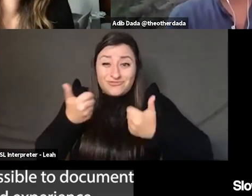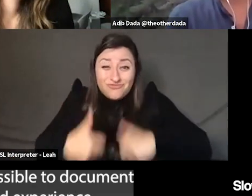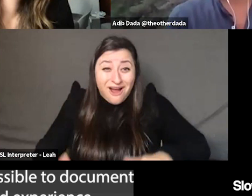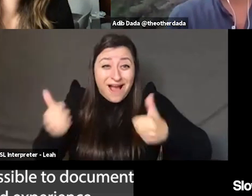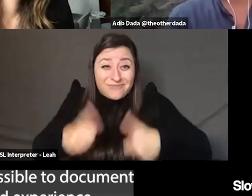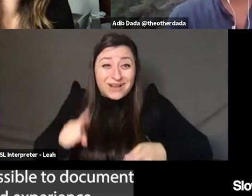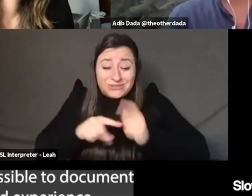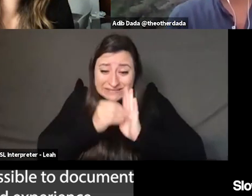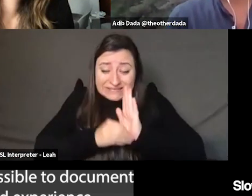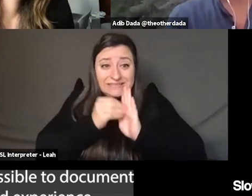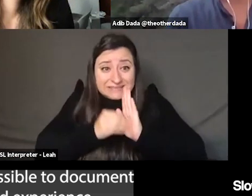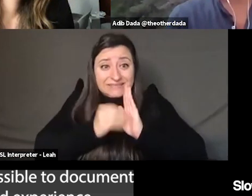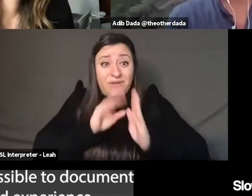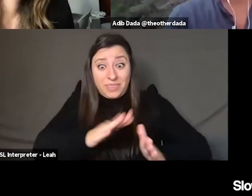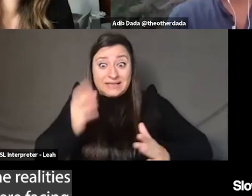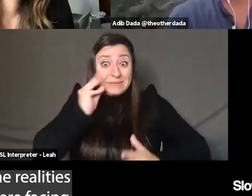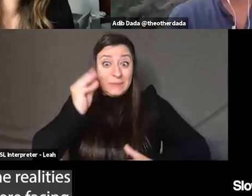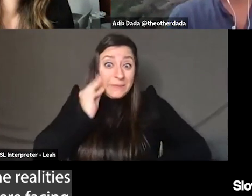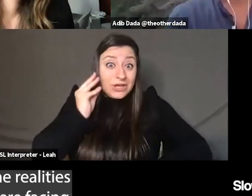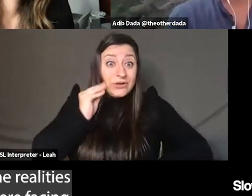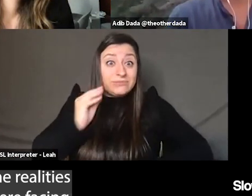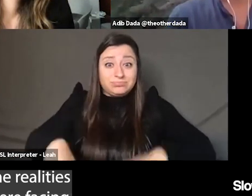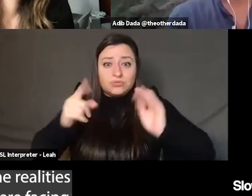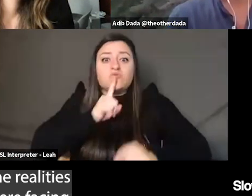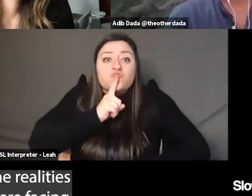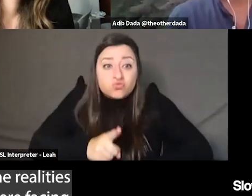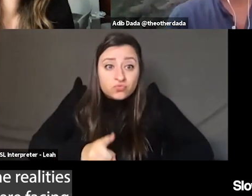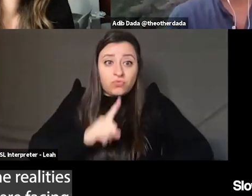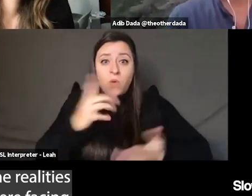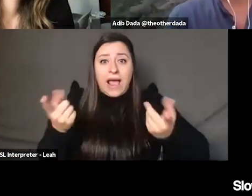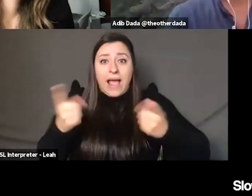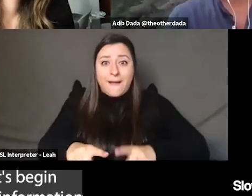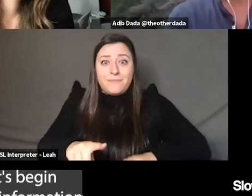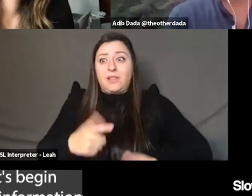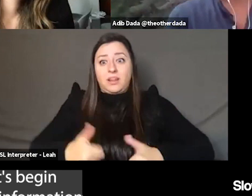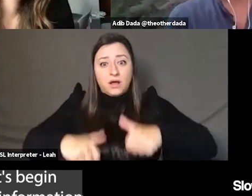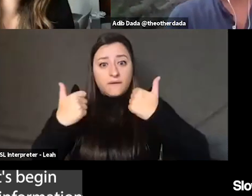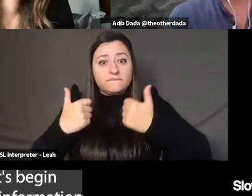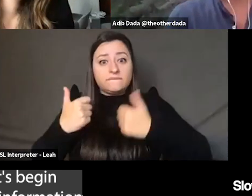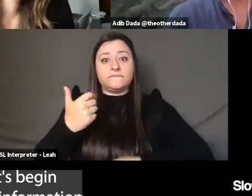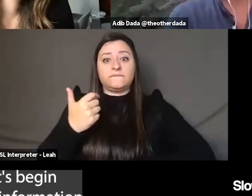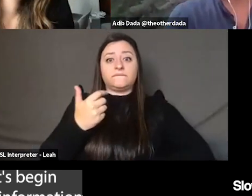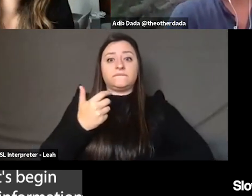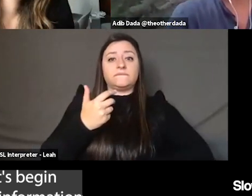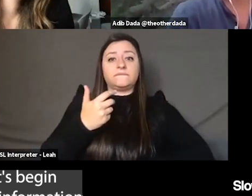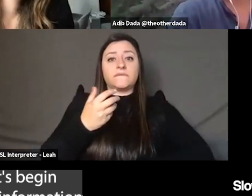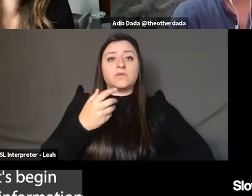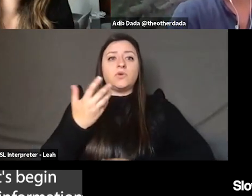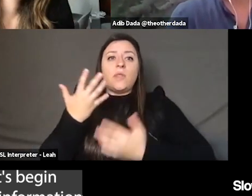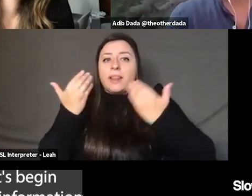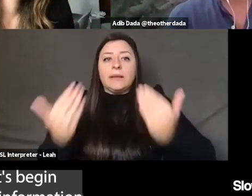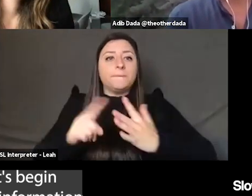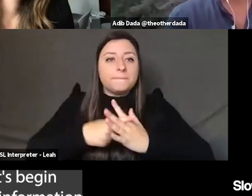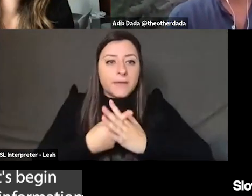possible to document from their lived experience the truth, the reality that they were facing. And so let's begin with